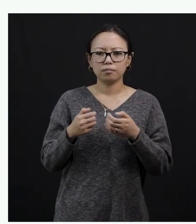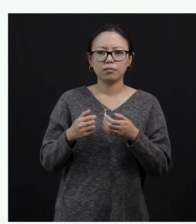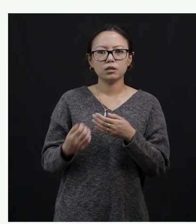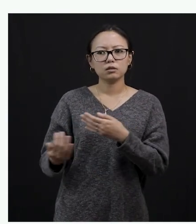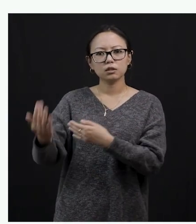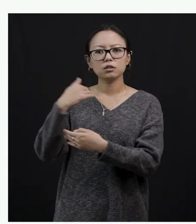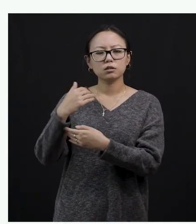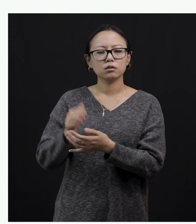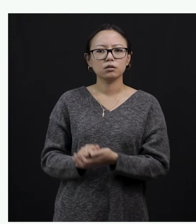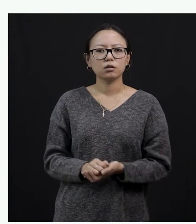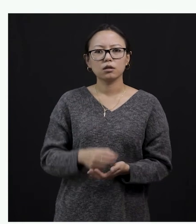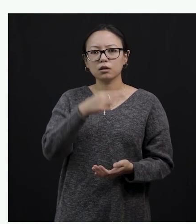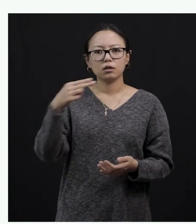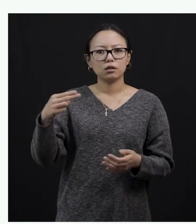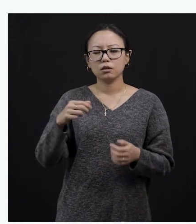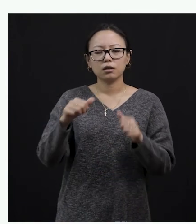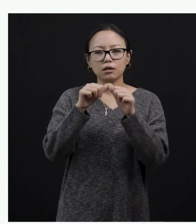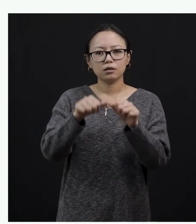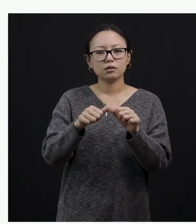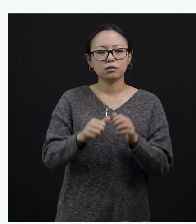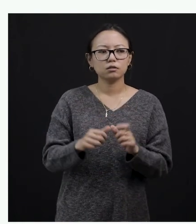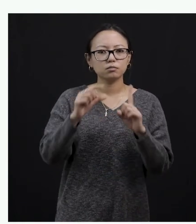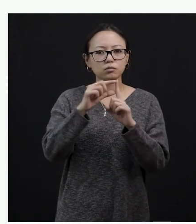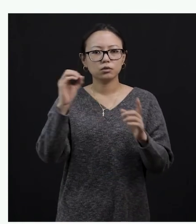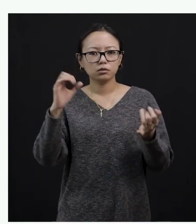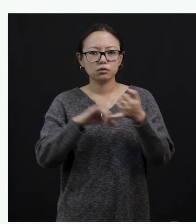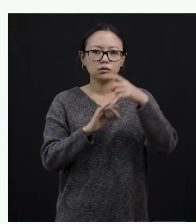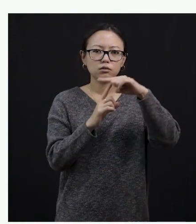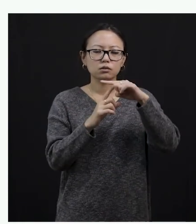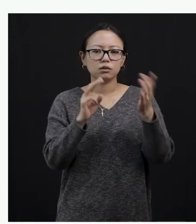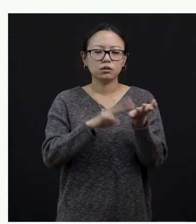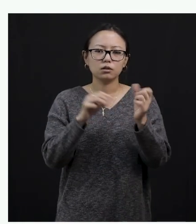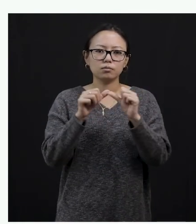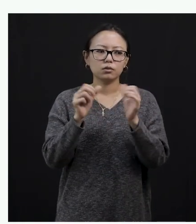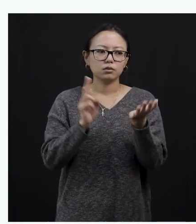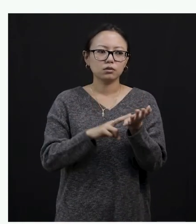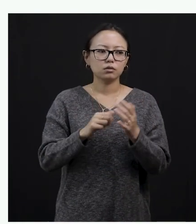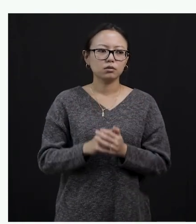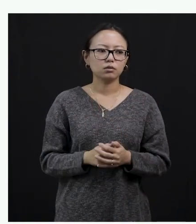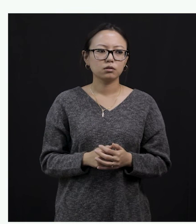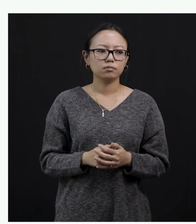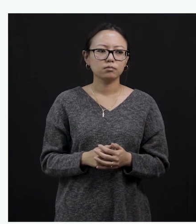postman. Number two, I am the slowest but most popular. That is